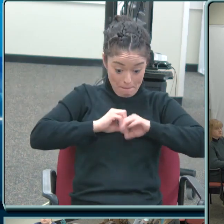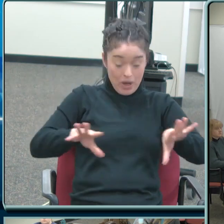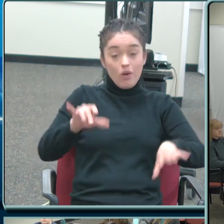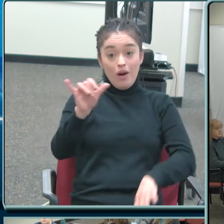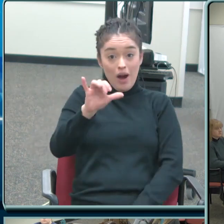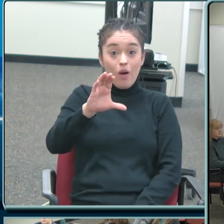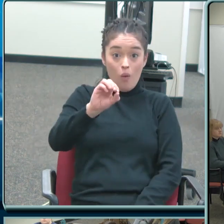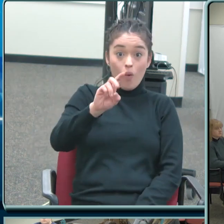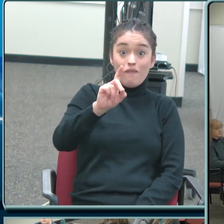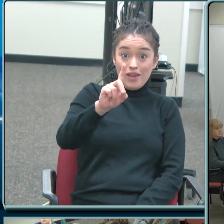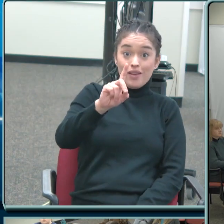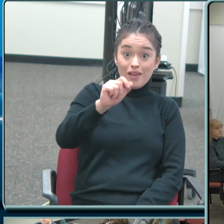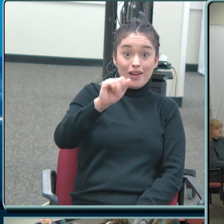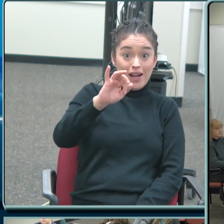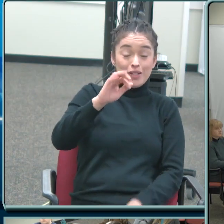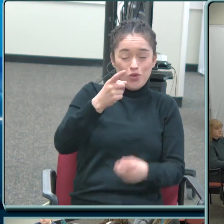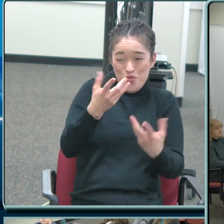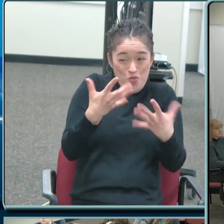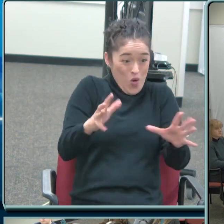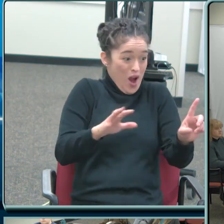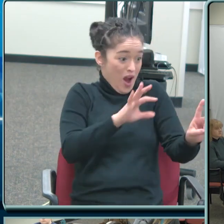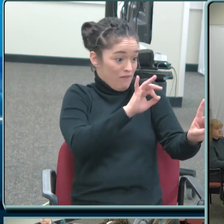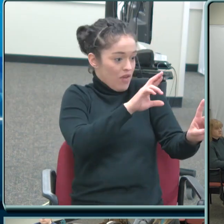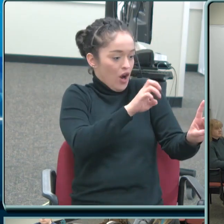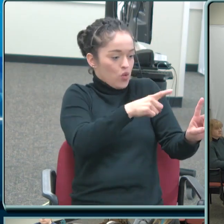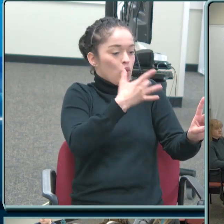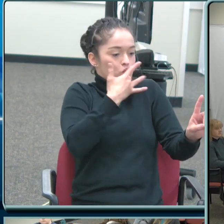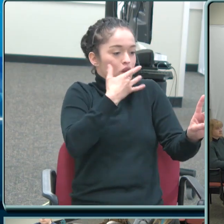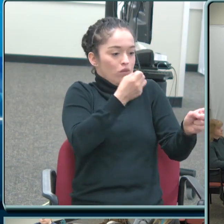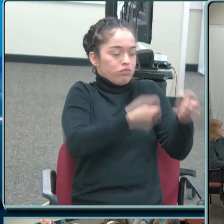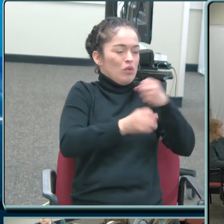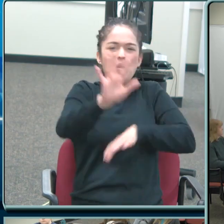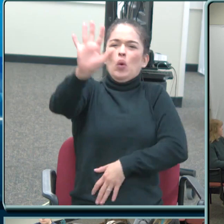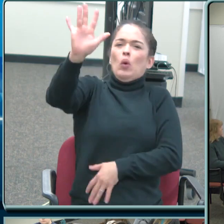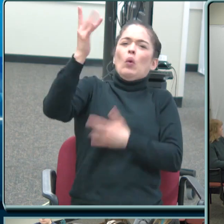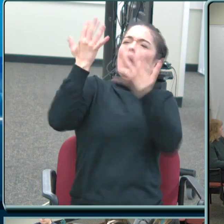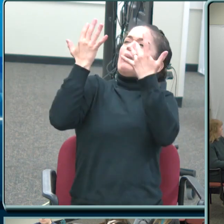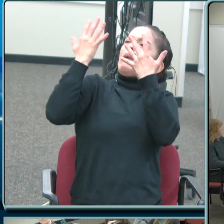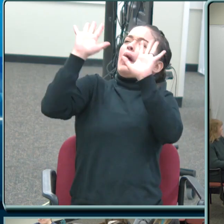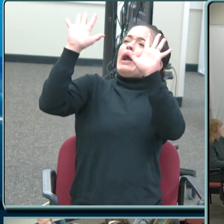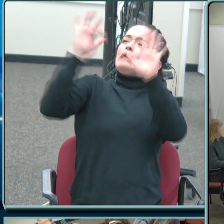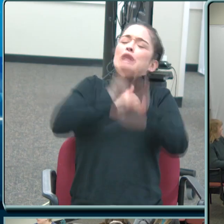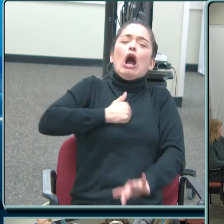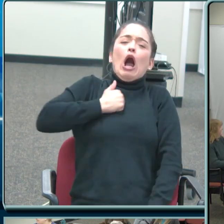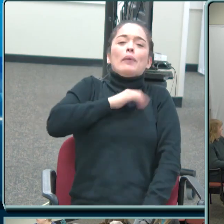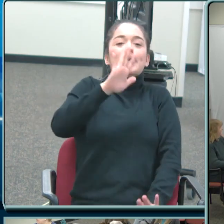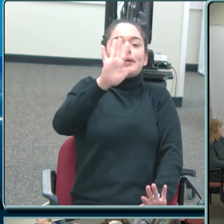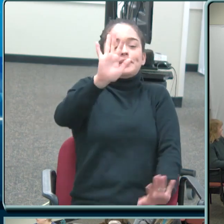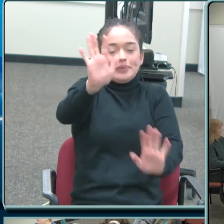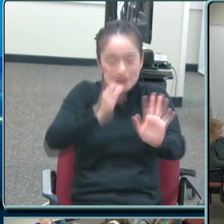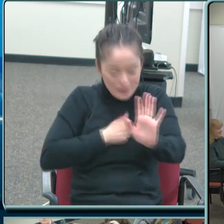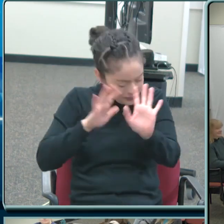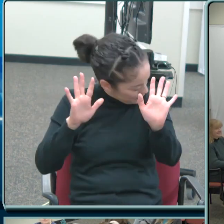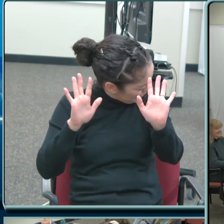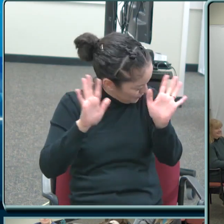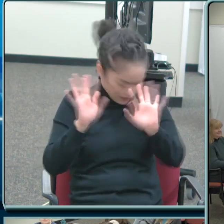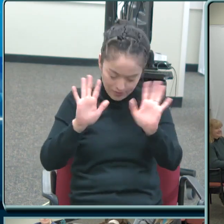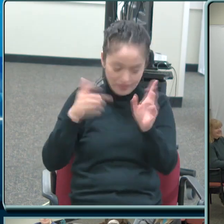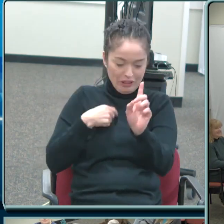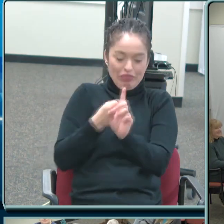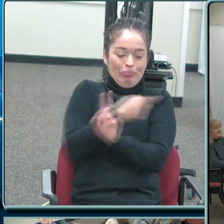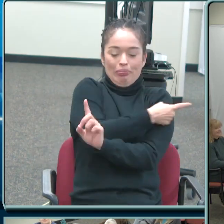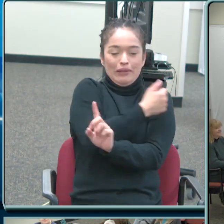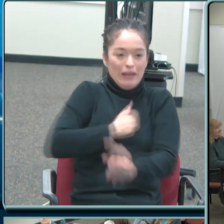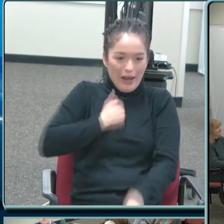like a pandemic, you wouldn't want fire leading that event. You'd want public health leading it. Sorry, all right, I better change course.